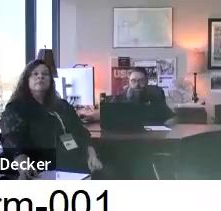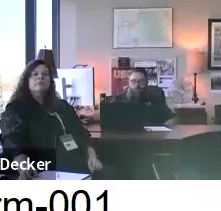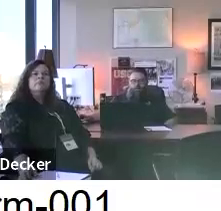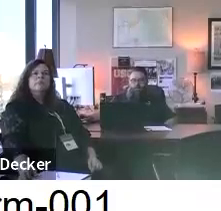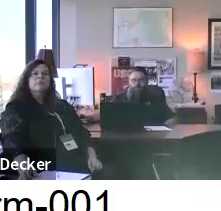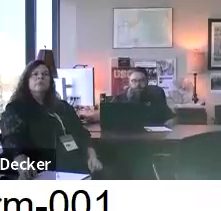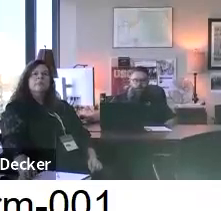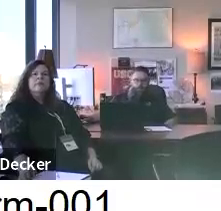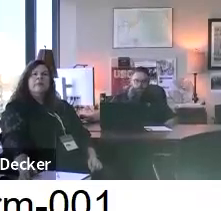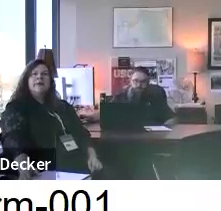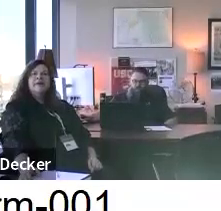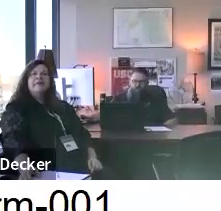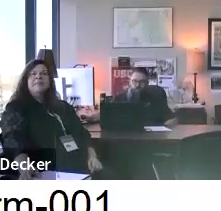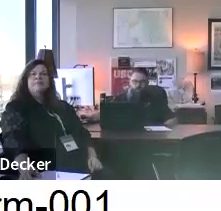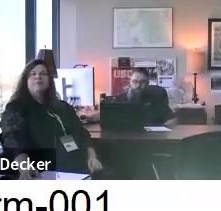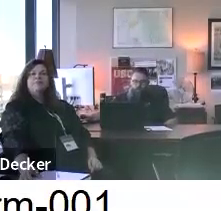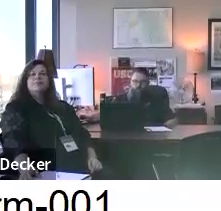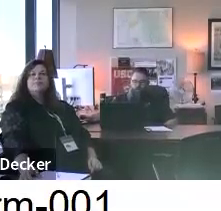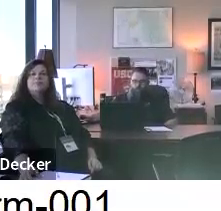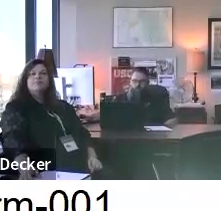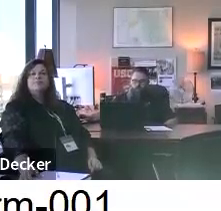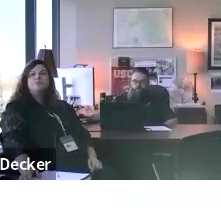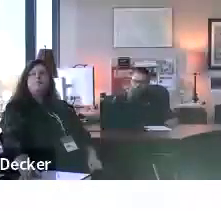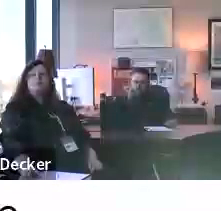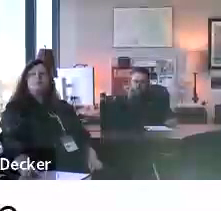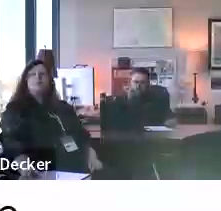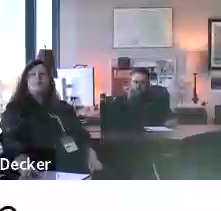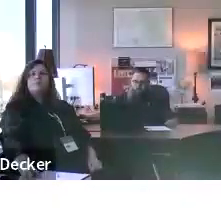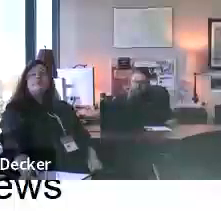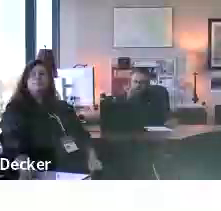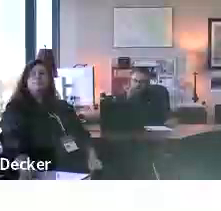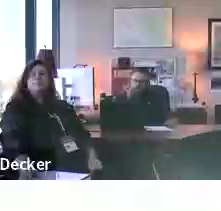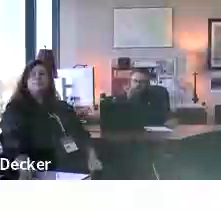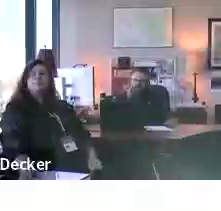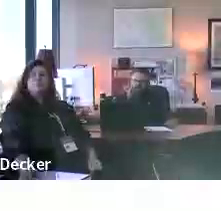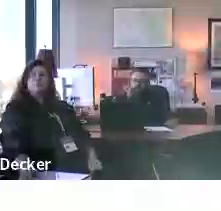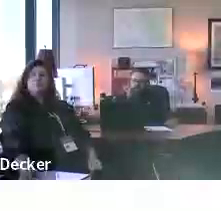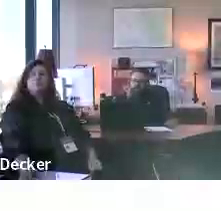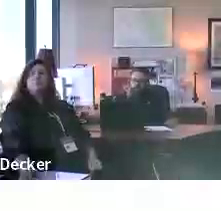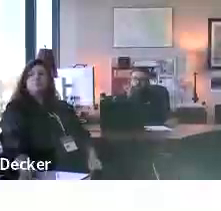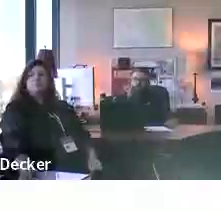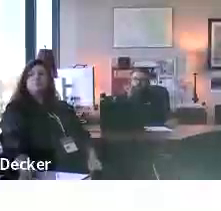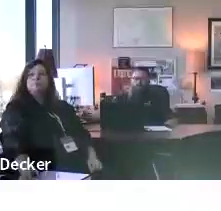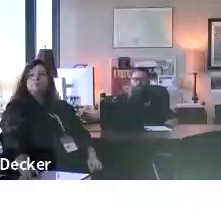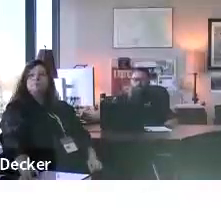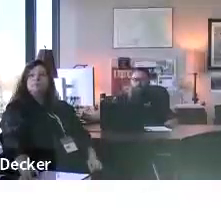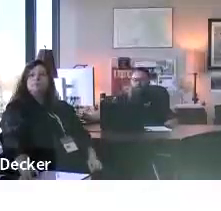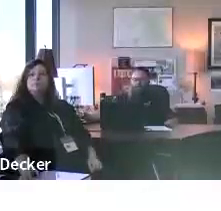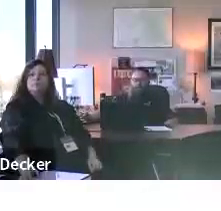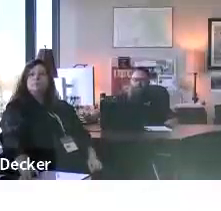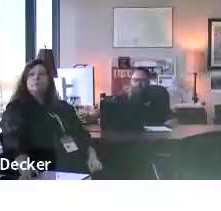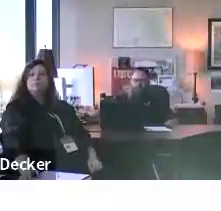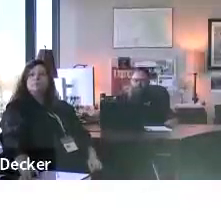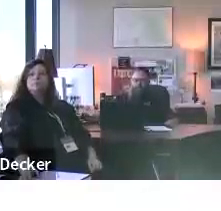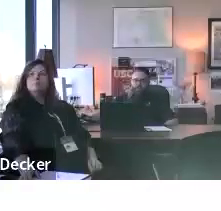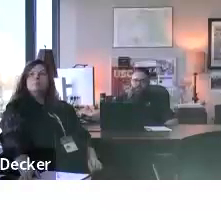the next stage of the rate implementation will begin on January 1st. It provides background information that the